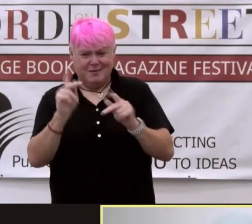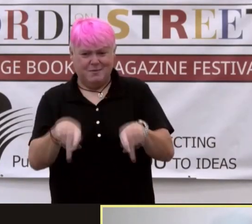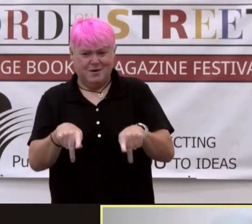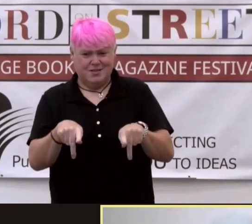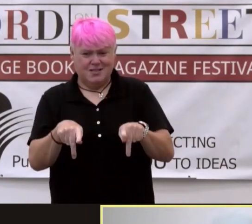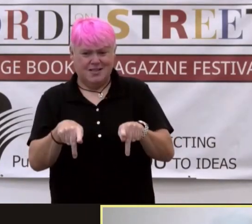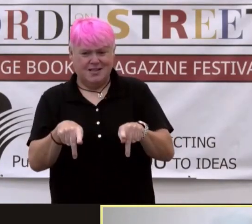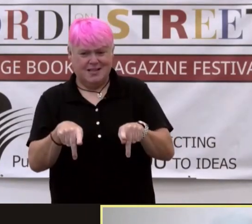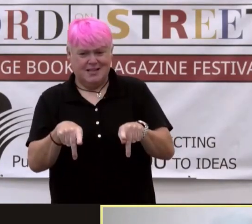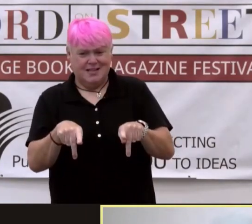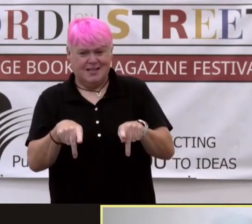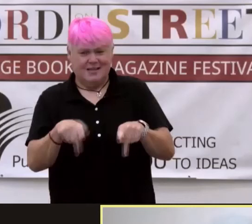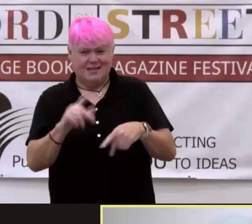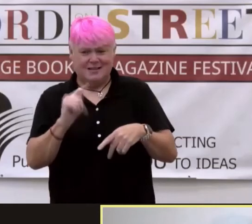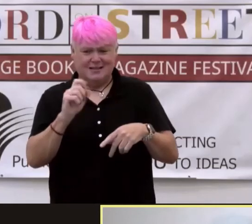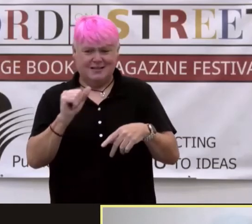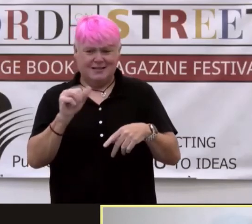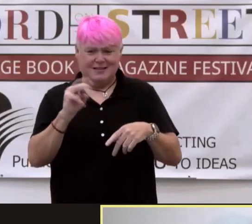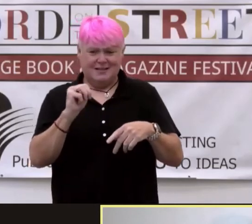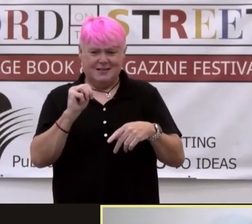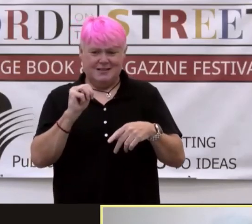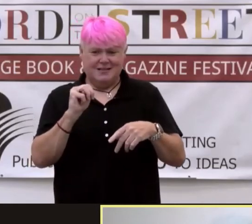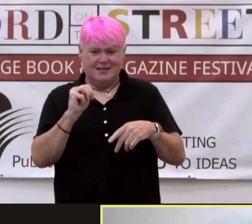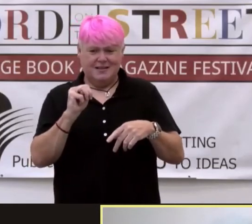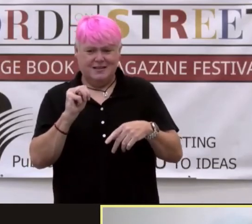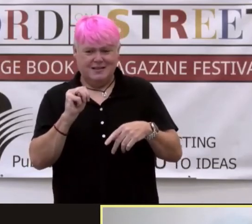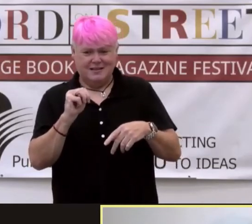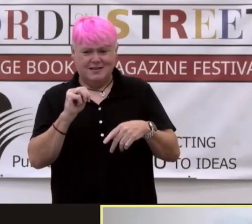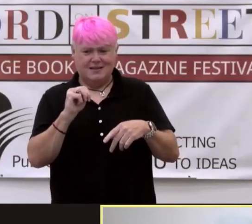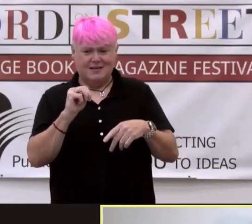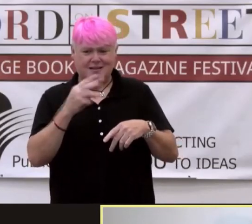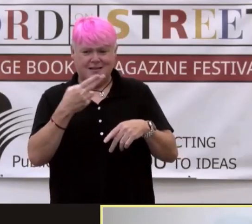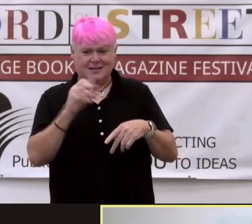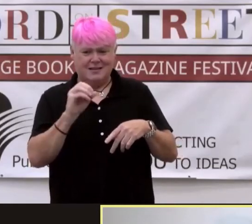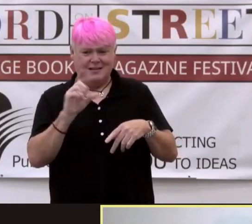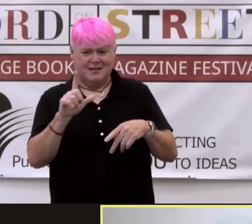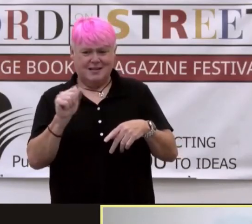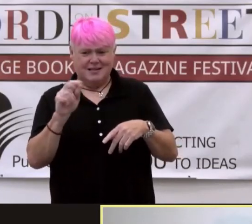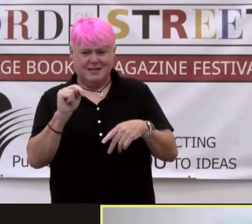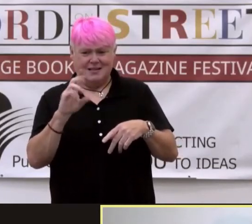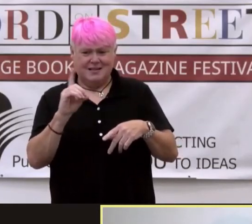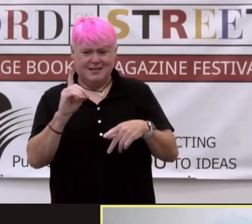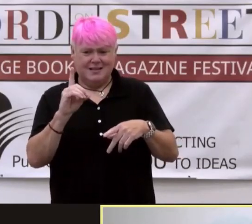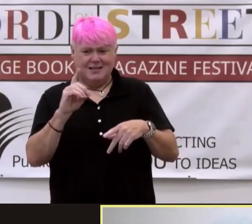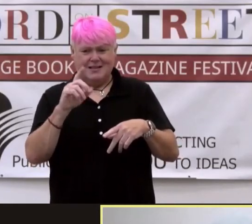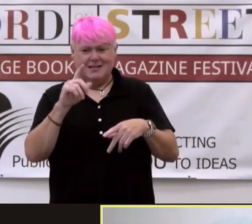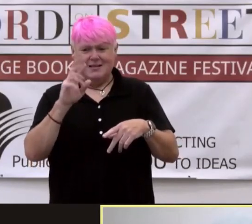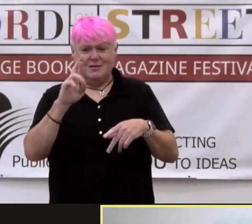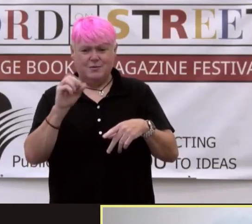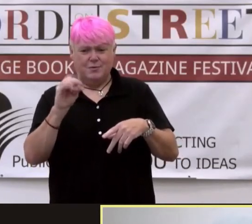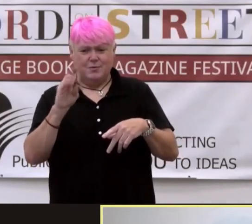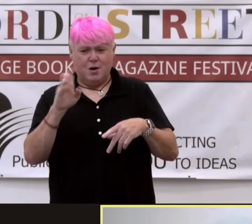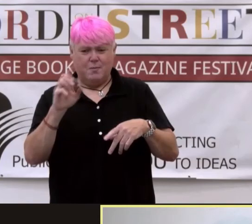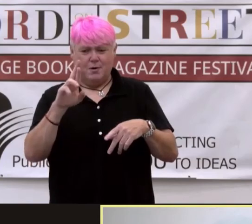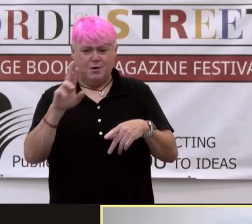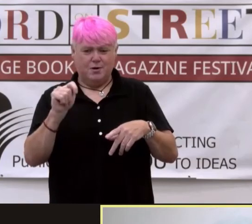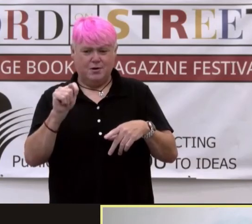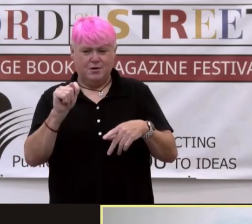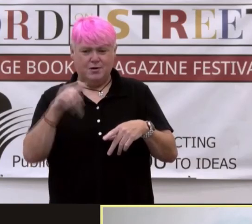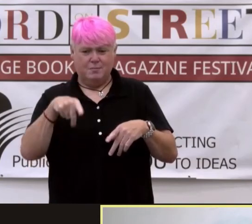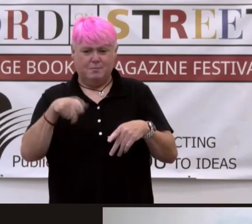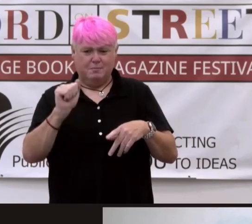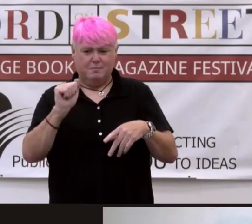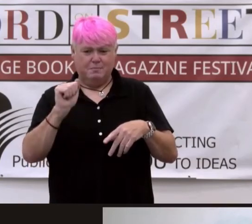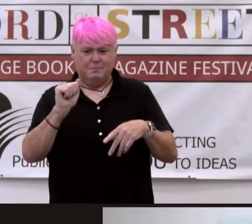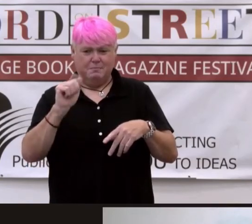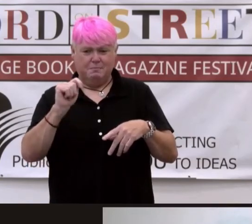cast. It's like Tom Holland. Holland. Tom Holland, Robert Pattinson, Sebastian Stan. All